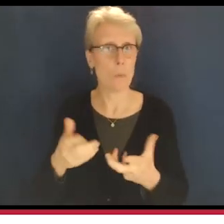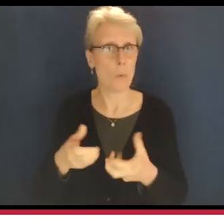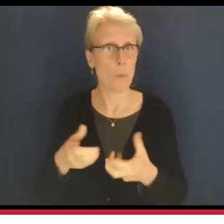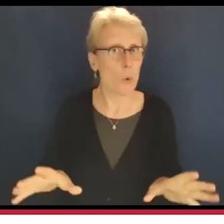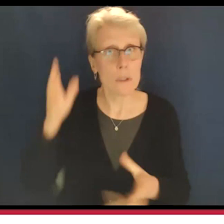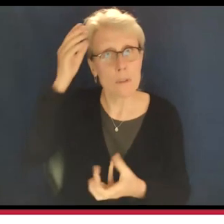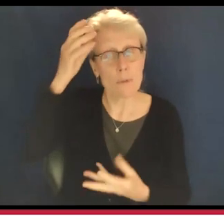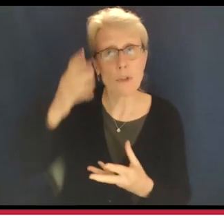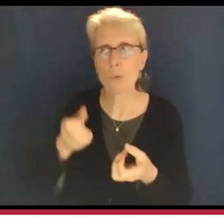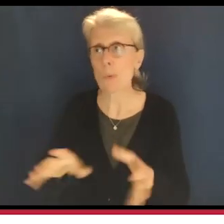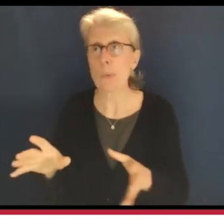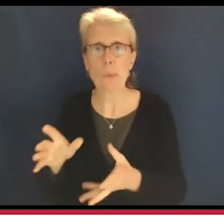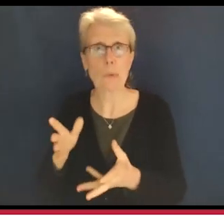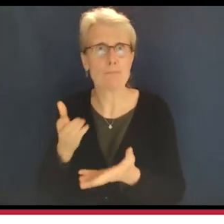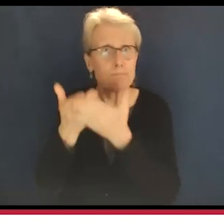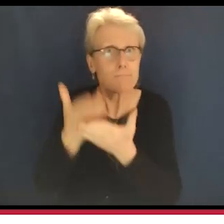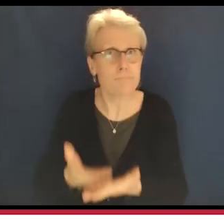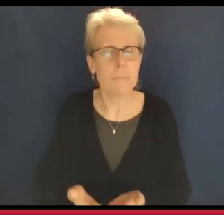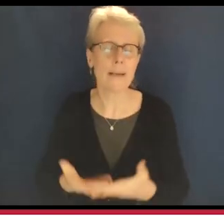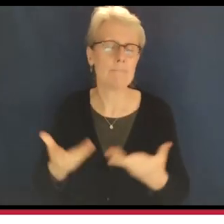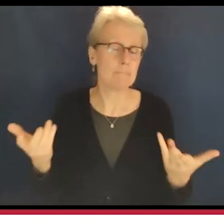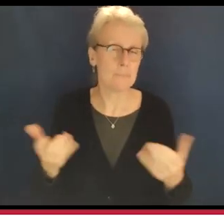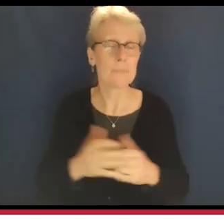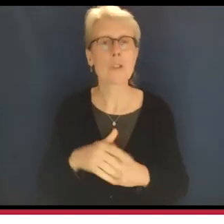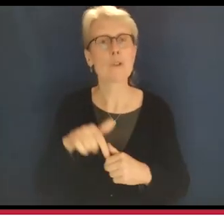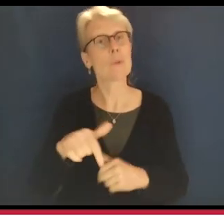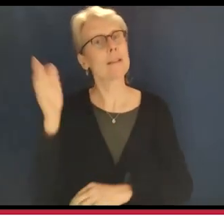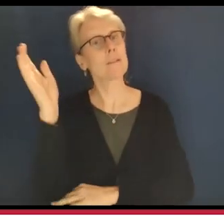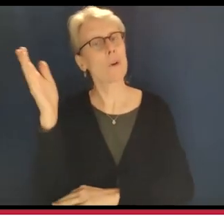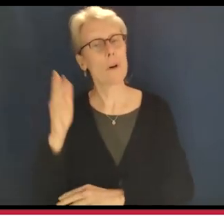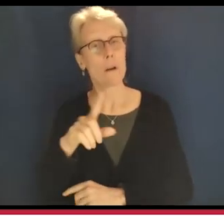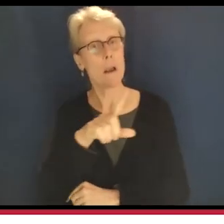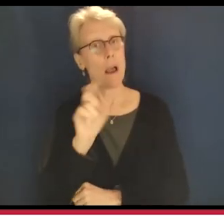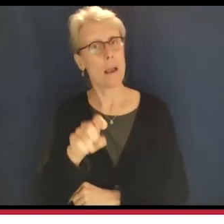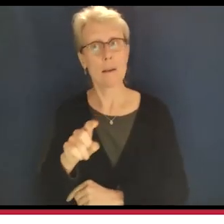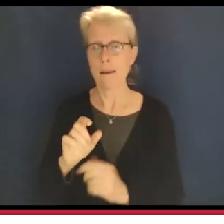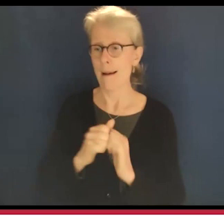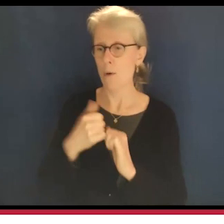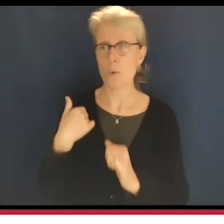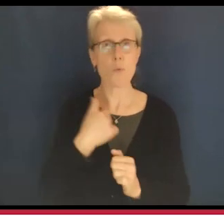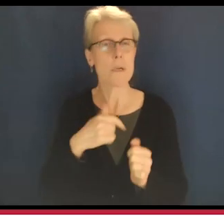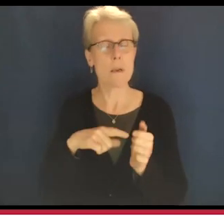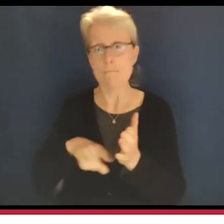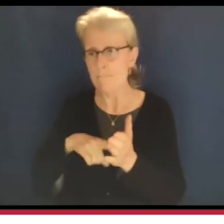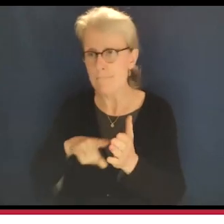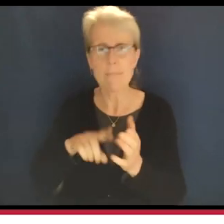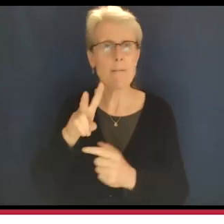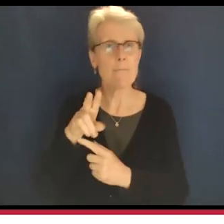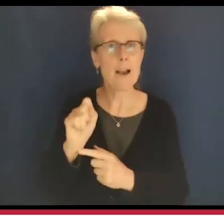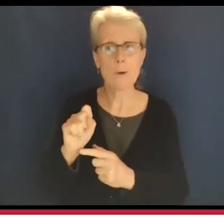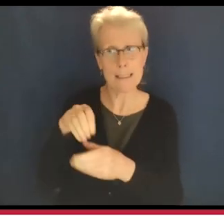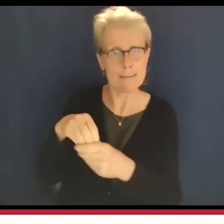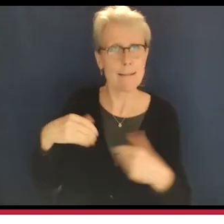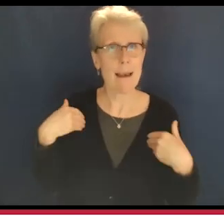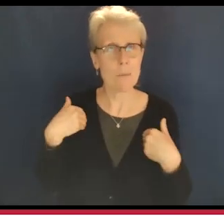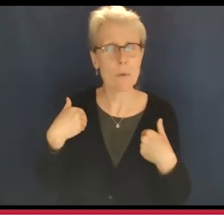So the questions I want to ask in this talk are, do our ways of looking for viruses in animals identify potential